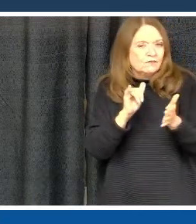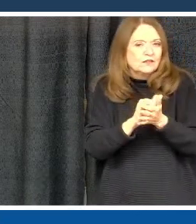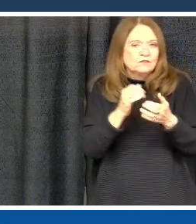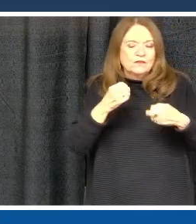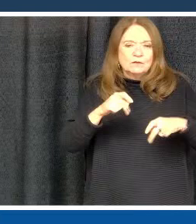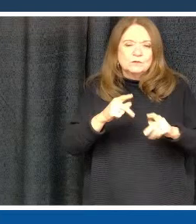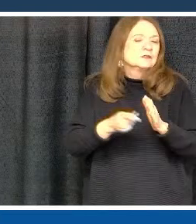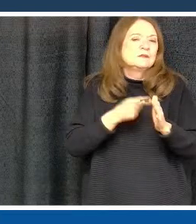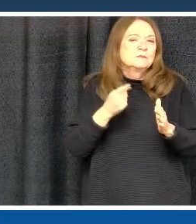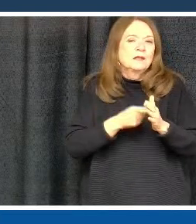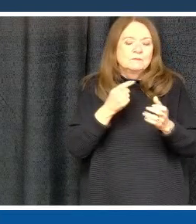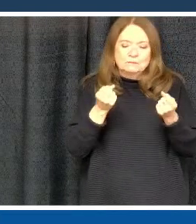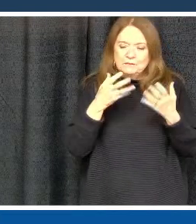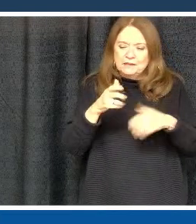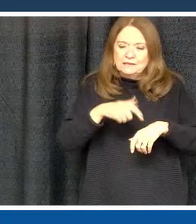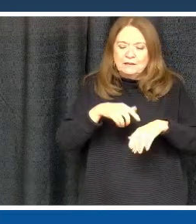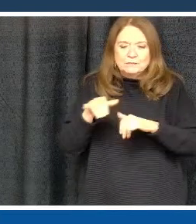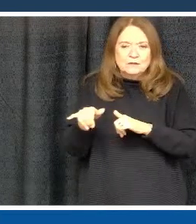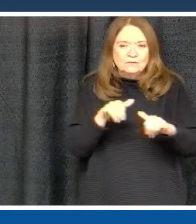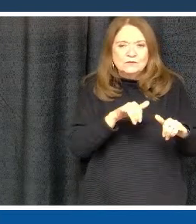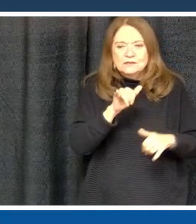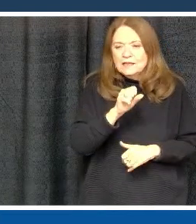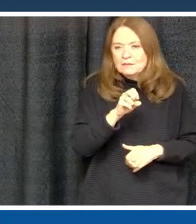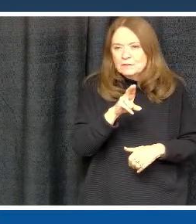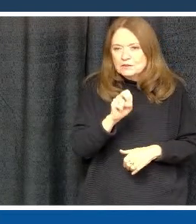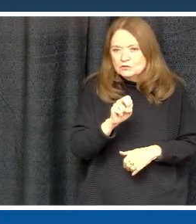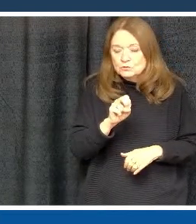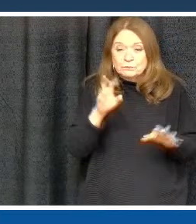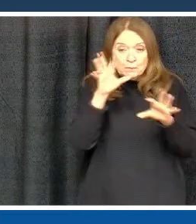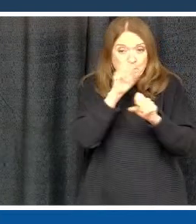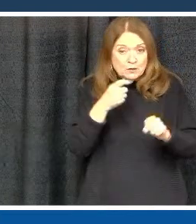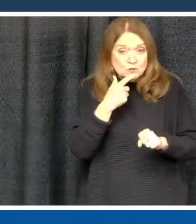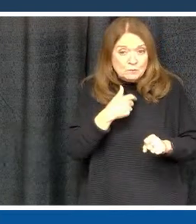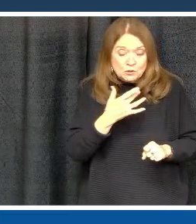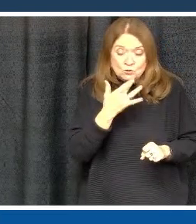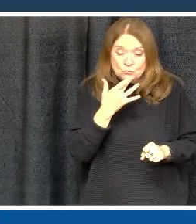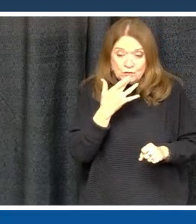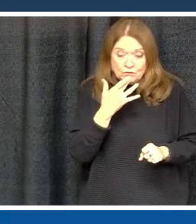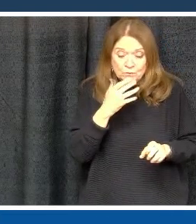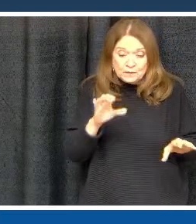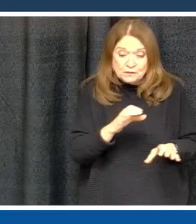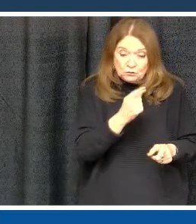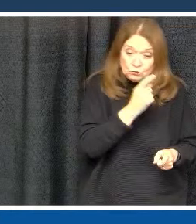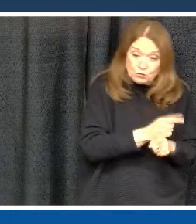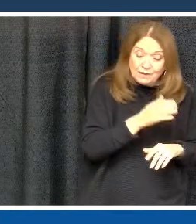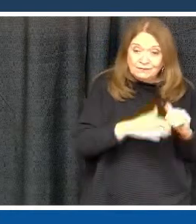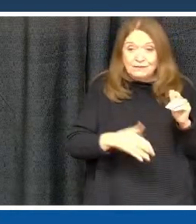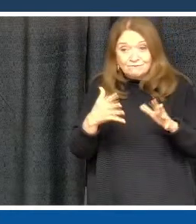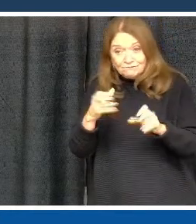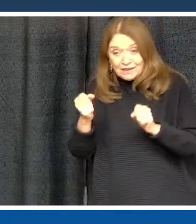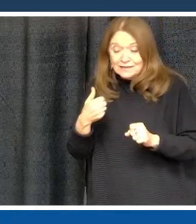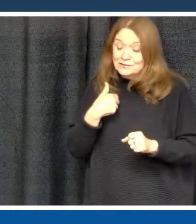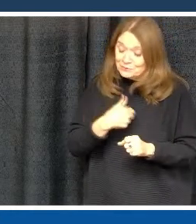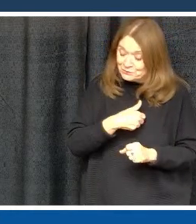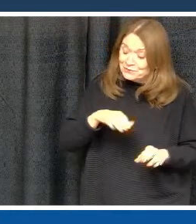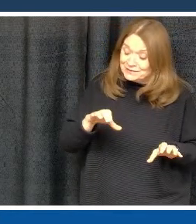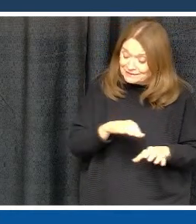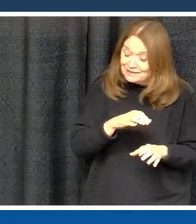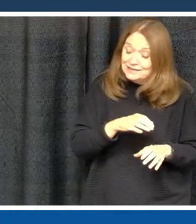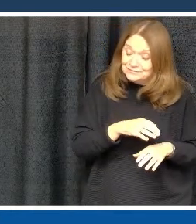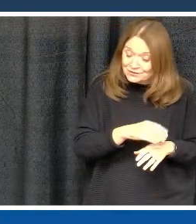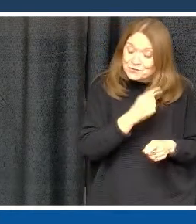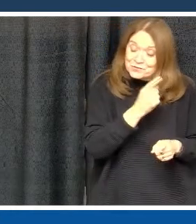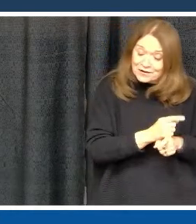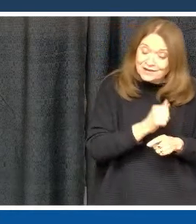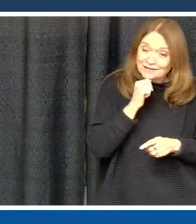opportunity, sometimes multiple times on the same issue. Mayor, you told me that you'd rather it be done right than done fast, and we obliged. I